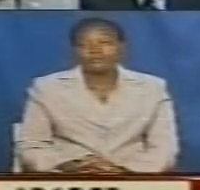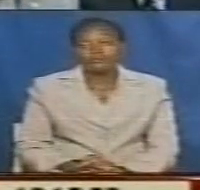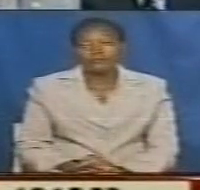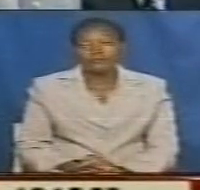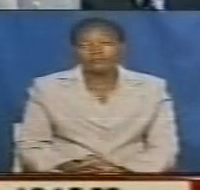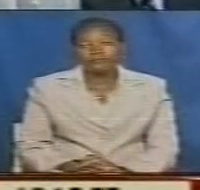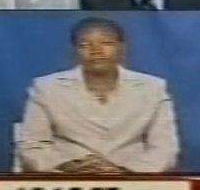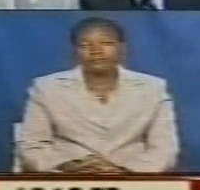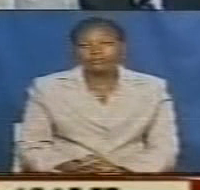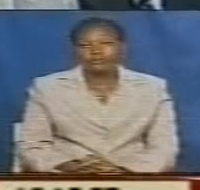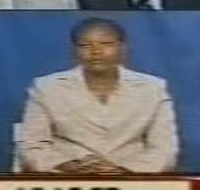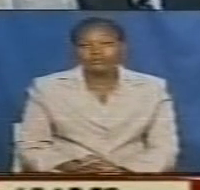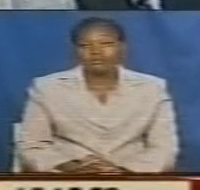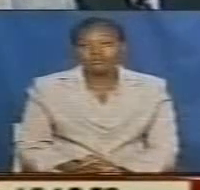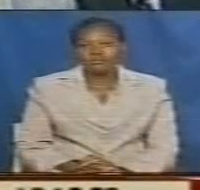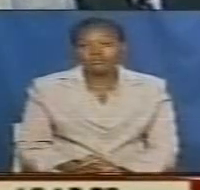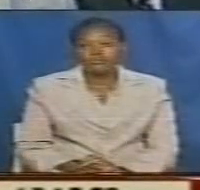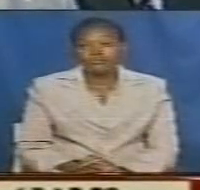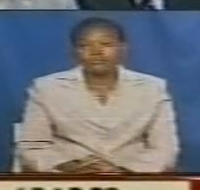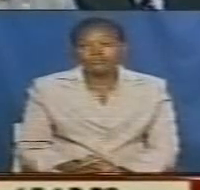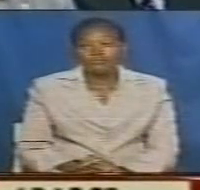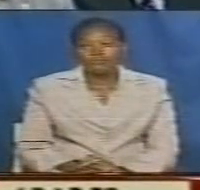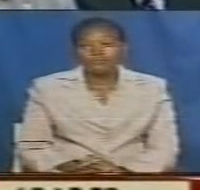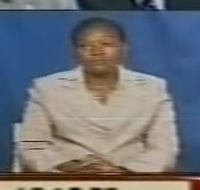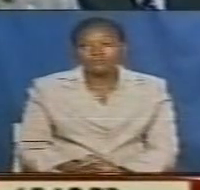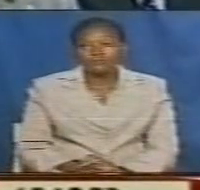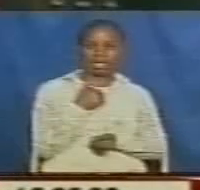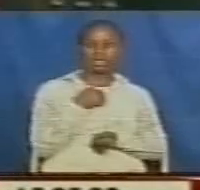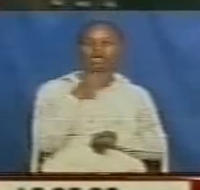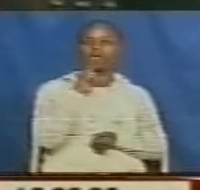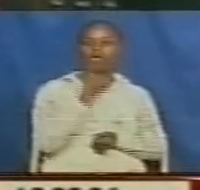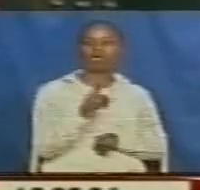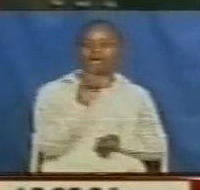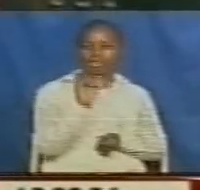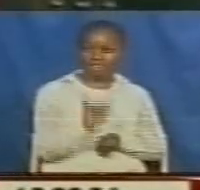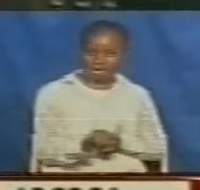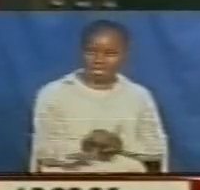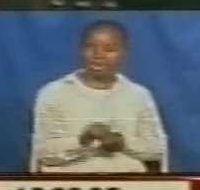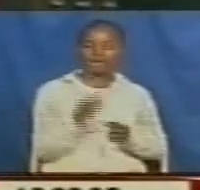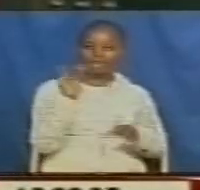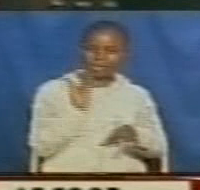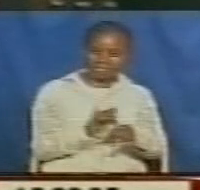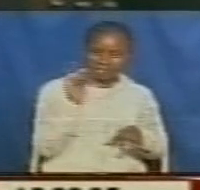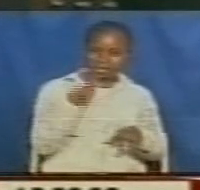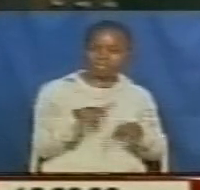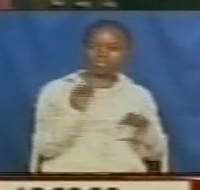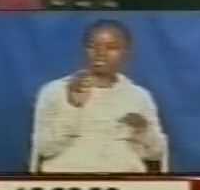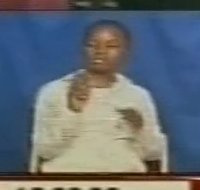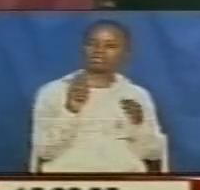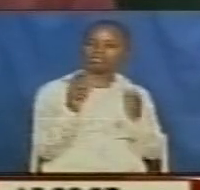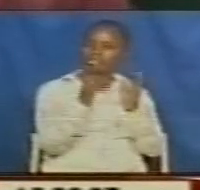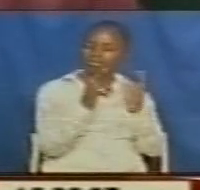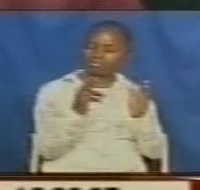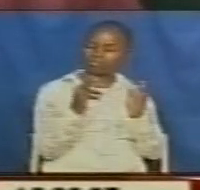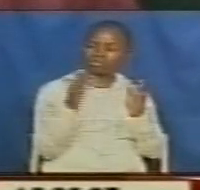allies appear to have had the last laugh. The effect of this ruling is that this House shall